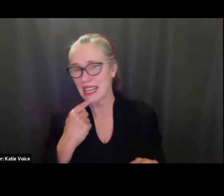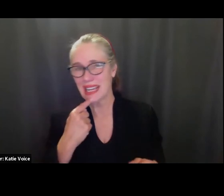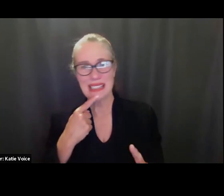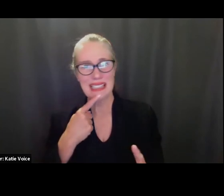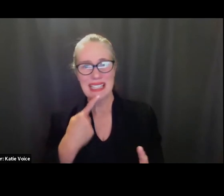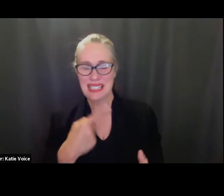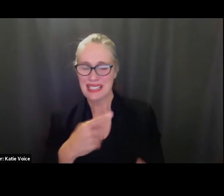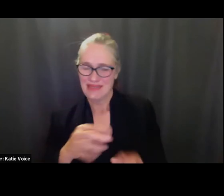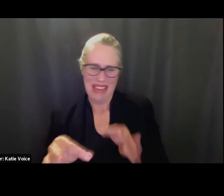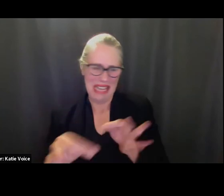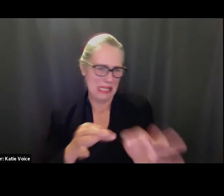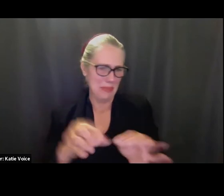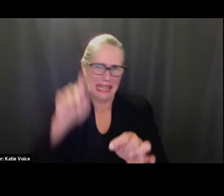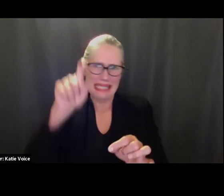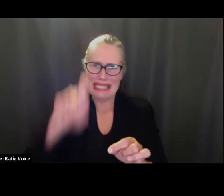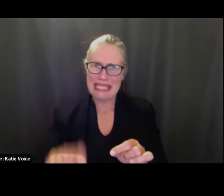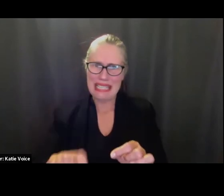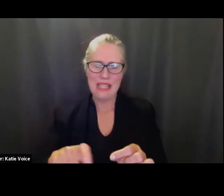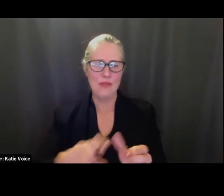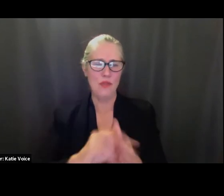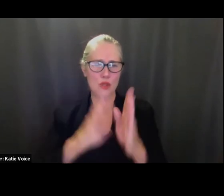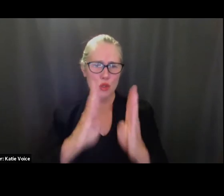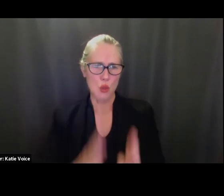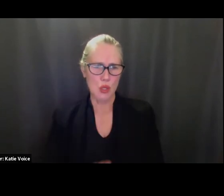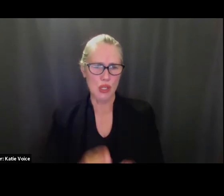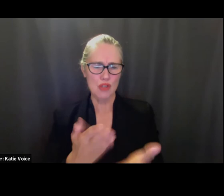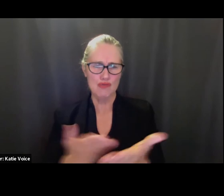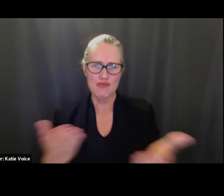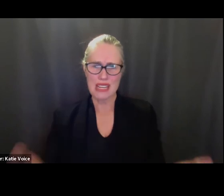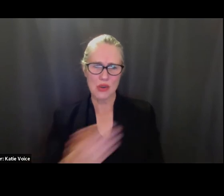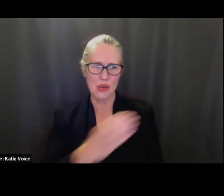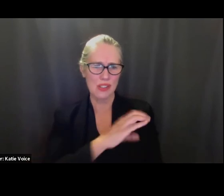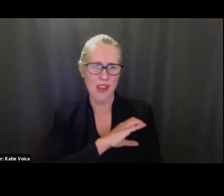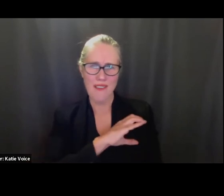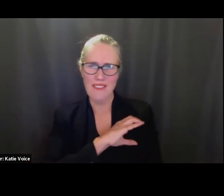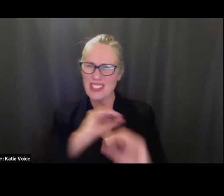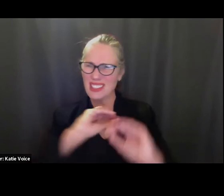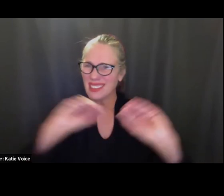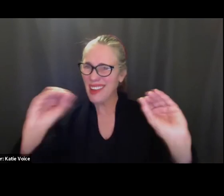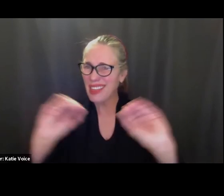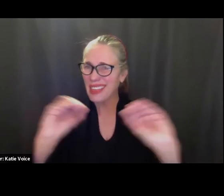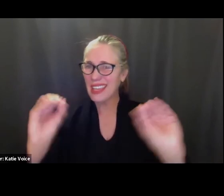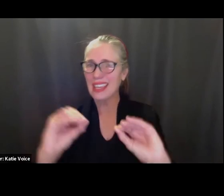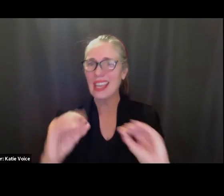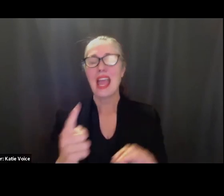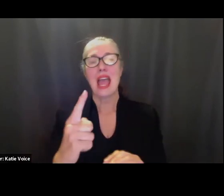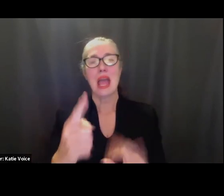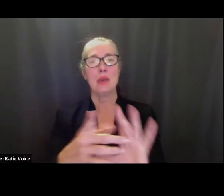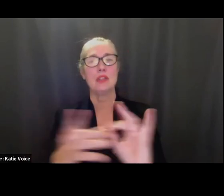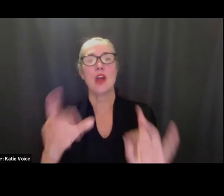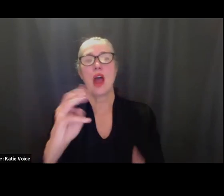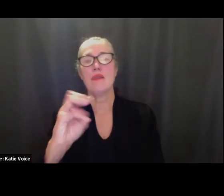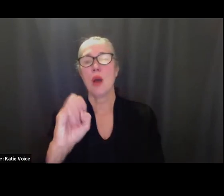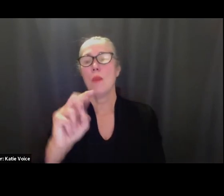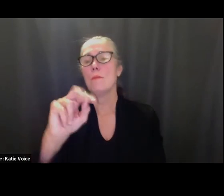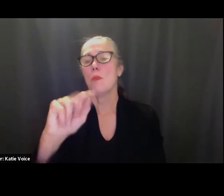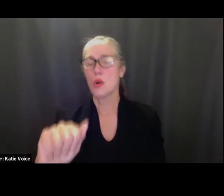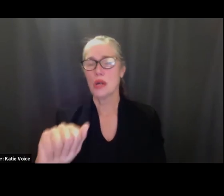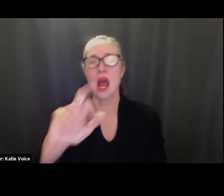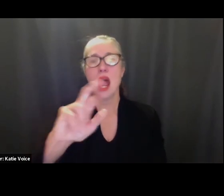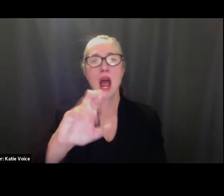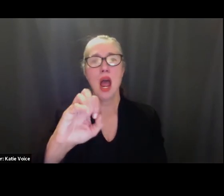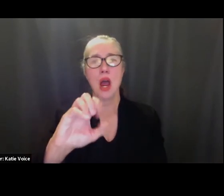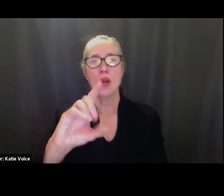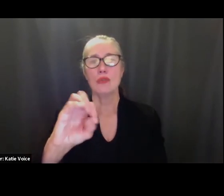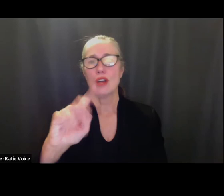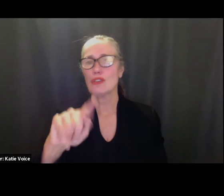need for a student resource officer i also want to bring into the room the story of mona rodriguez an 18 year old high school student and